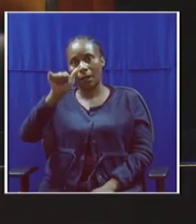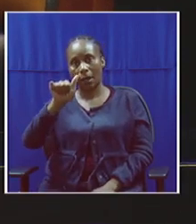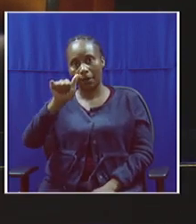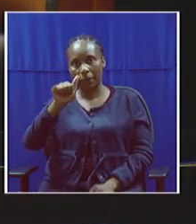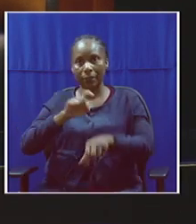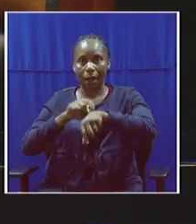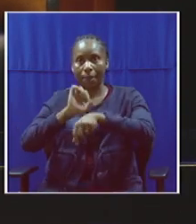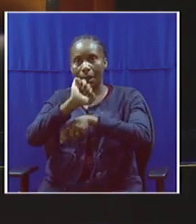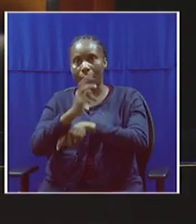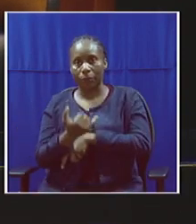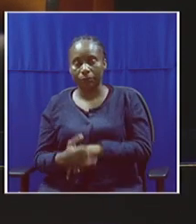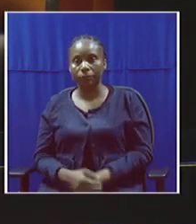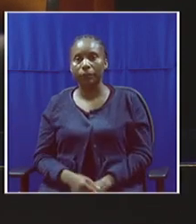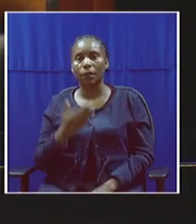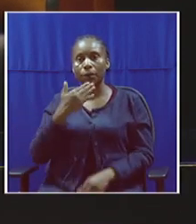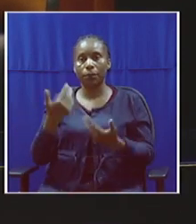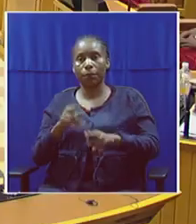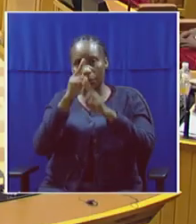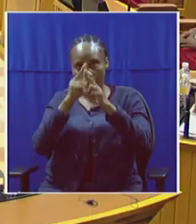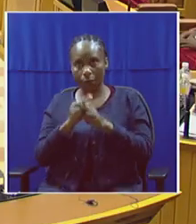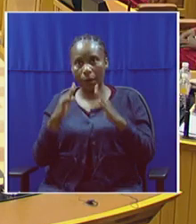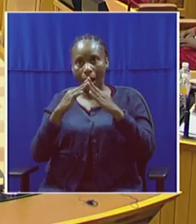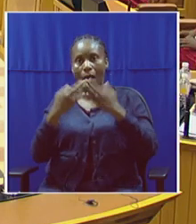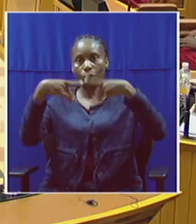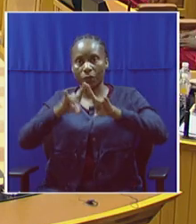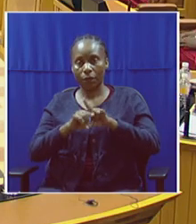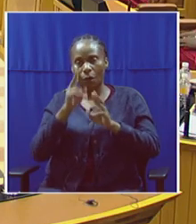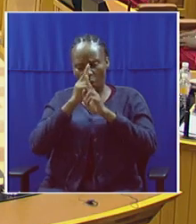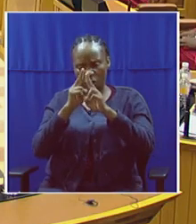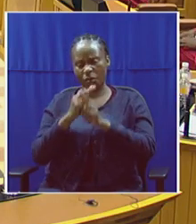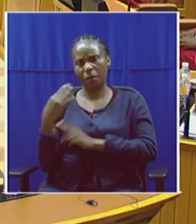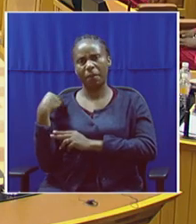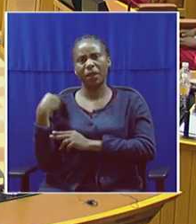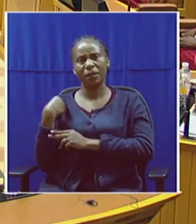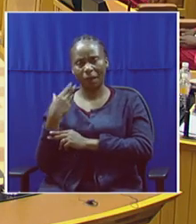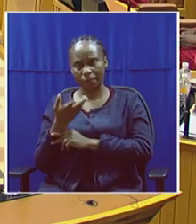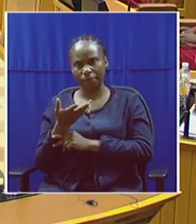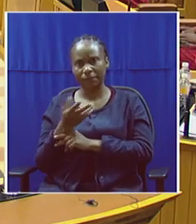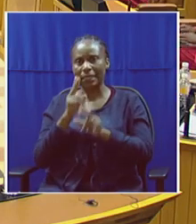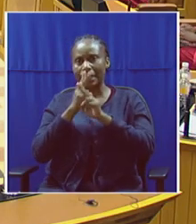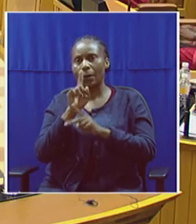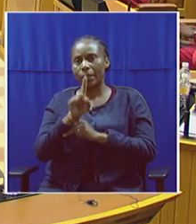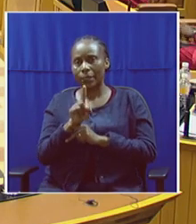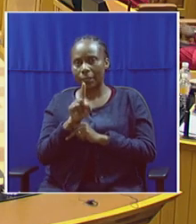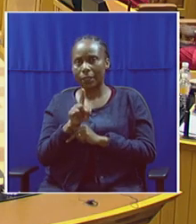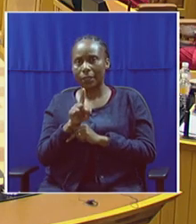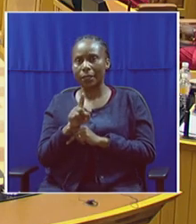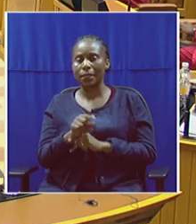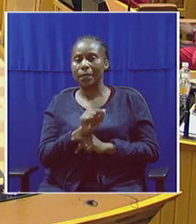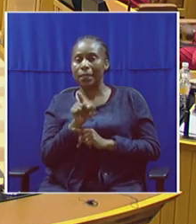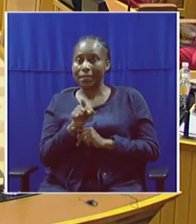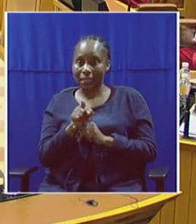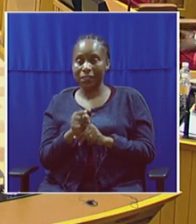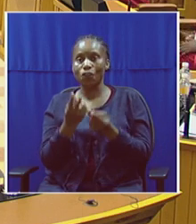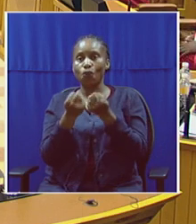you thank you honorable house chair honorable Minister considering that the cost of renewable energy has